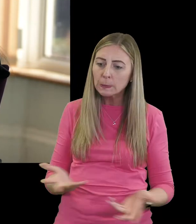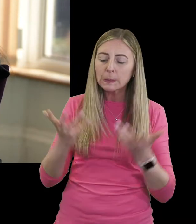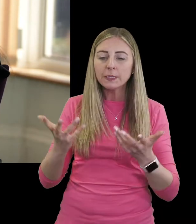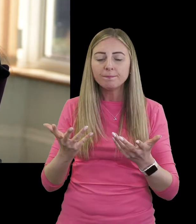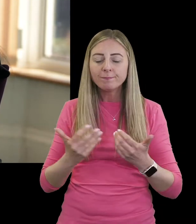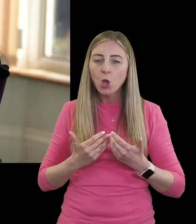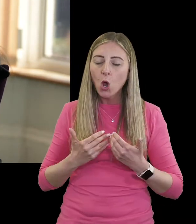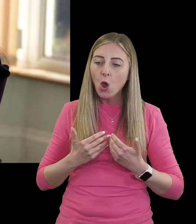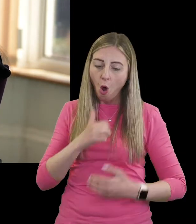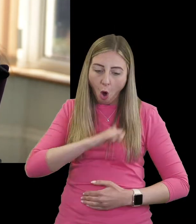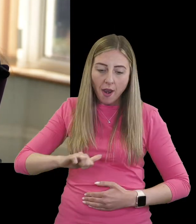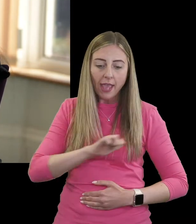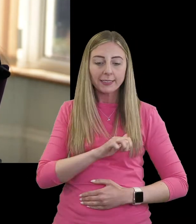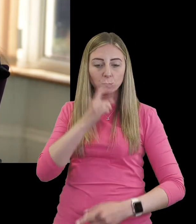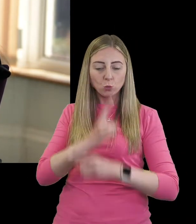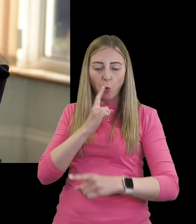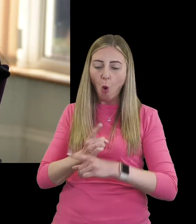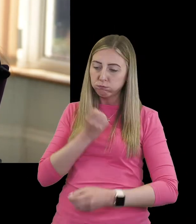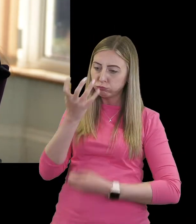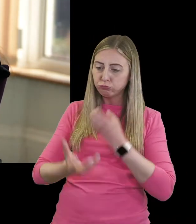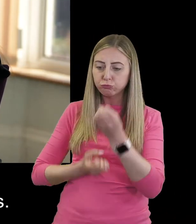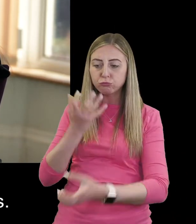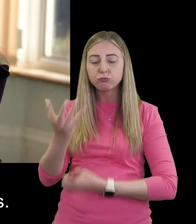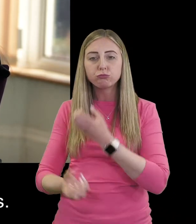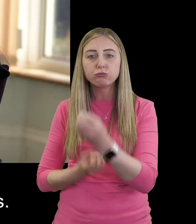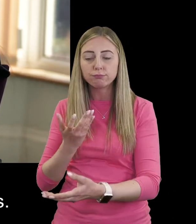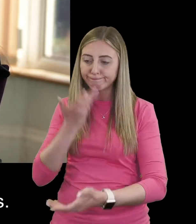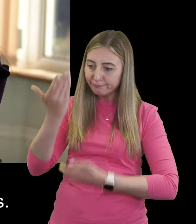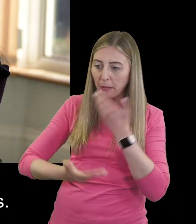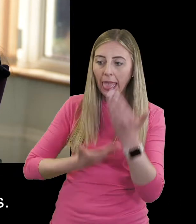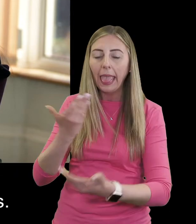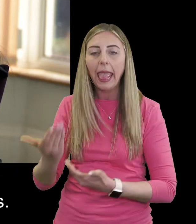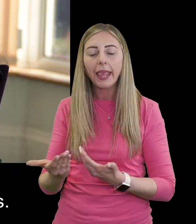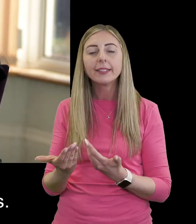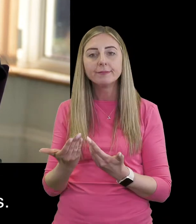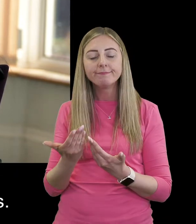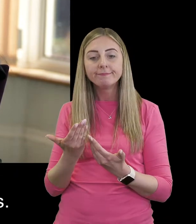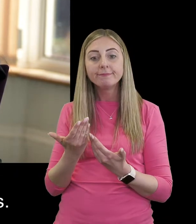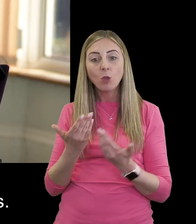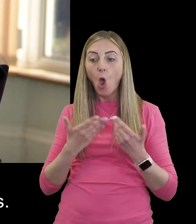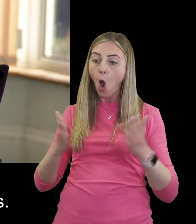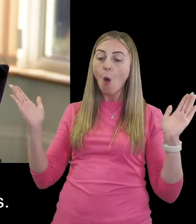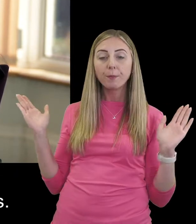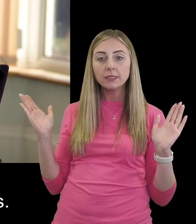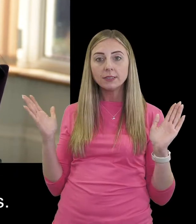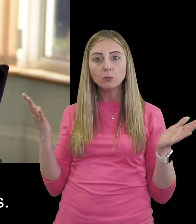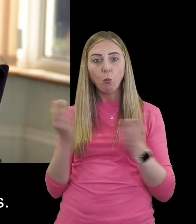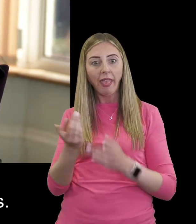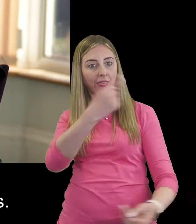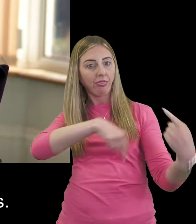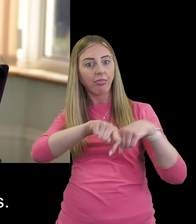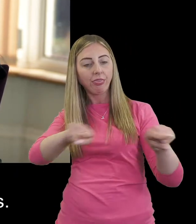really interesting thing when you have a disability, to be able to talk about it openly with other people that